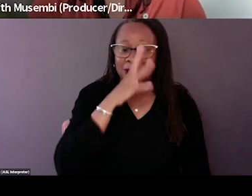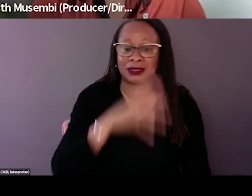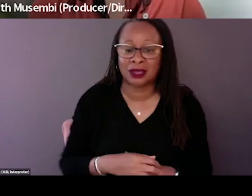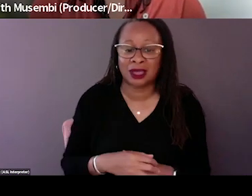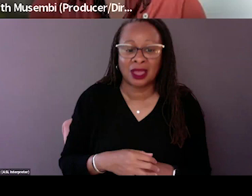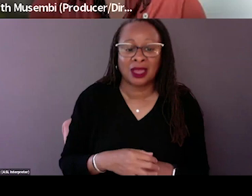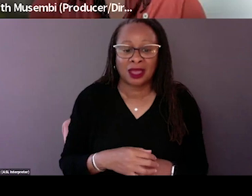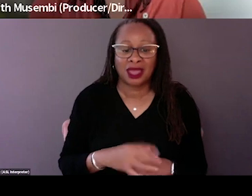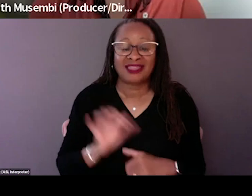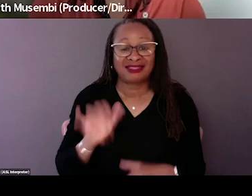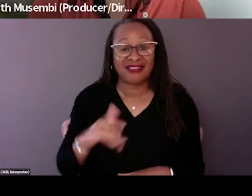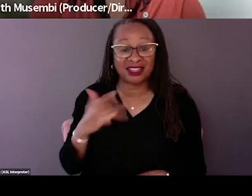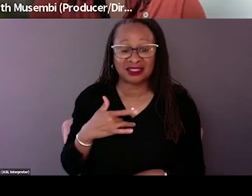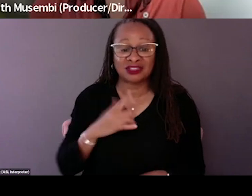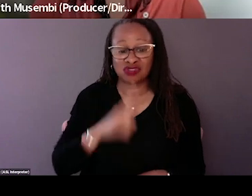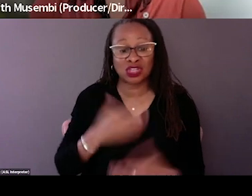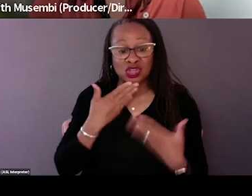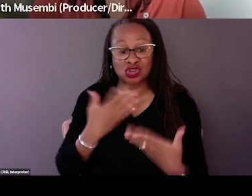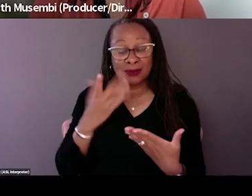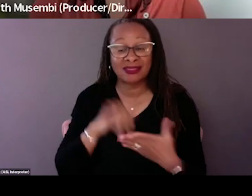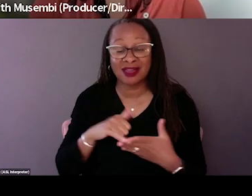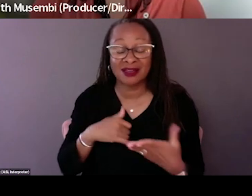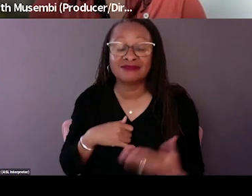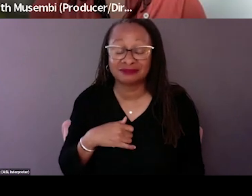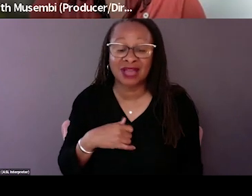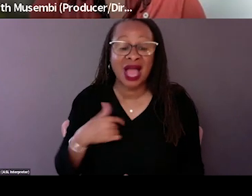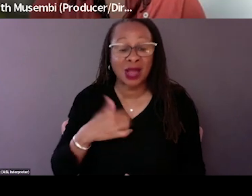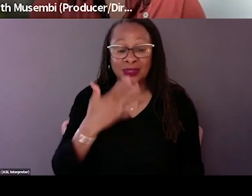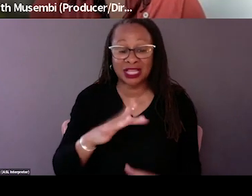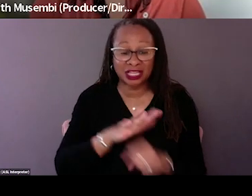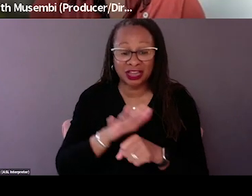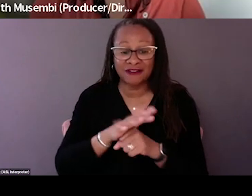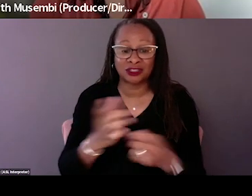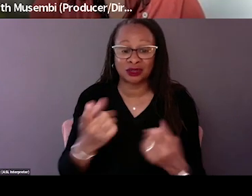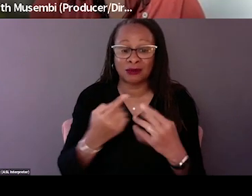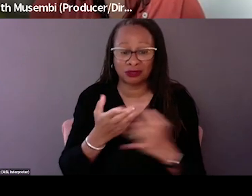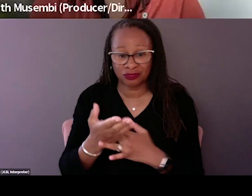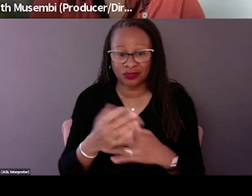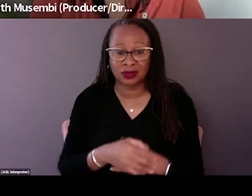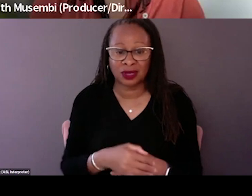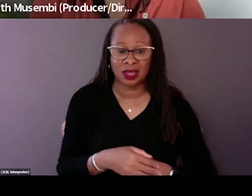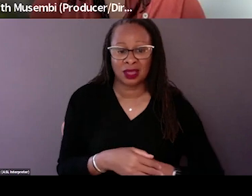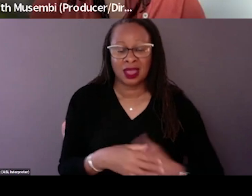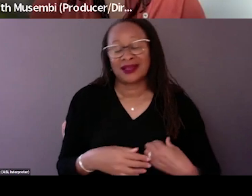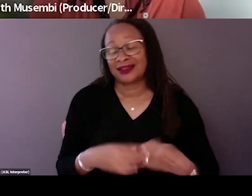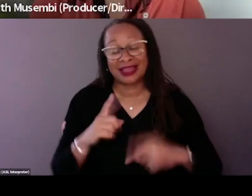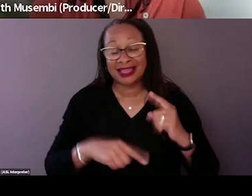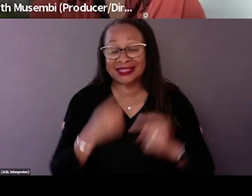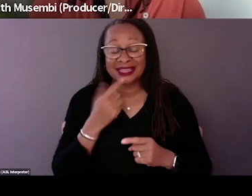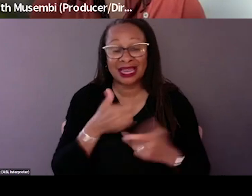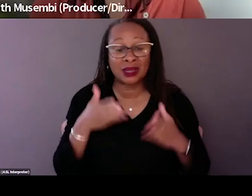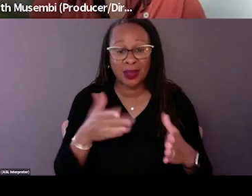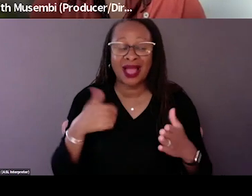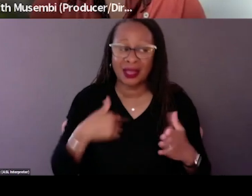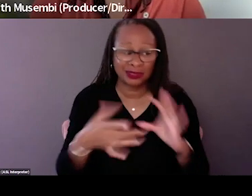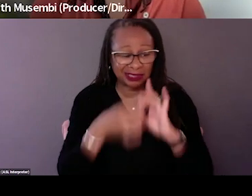feels, I feel really good about that. You know, I was fortunate to come through, and I cannot say in any way that I had anything